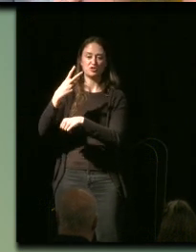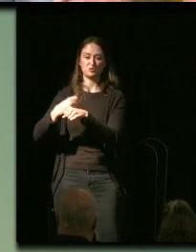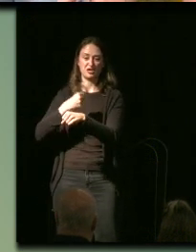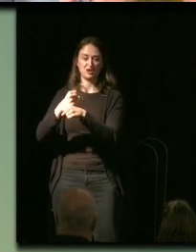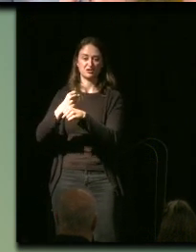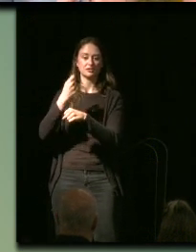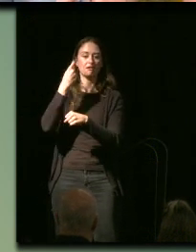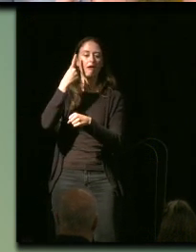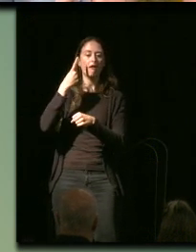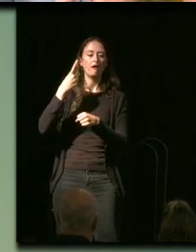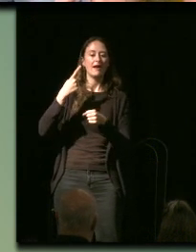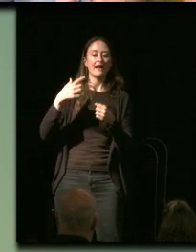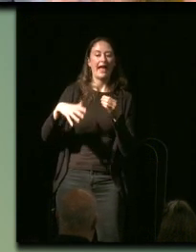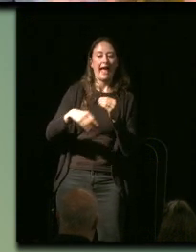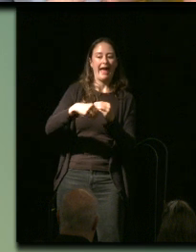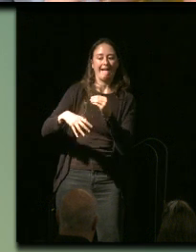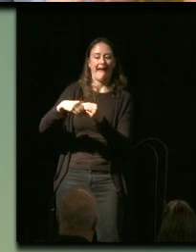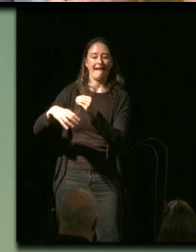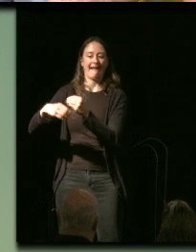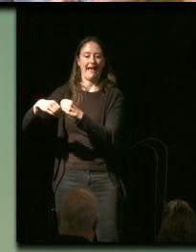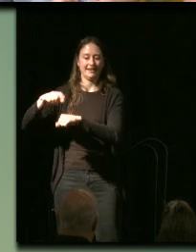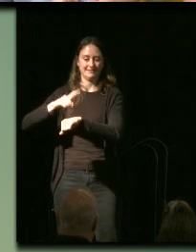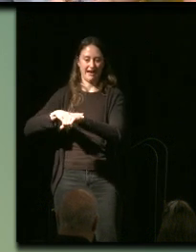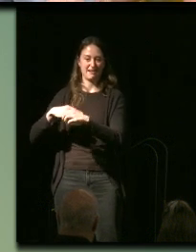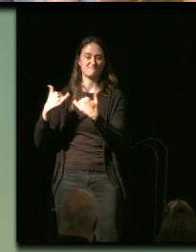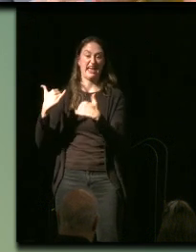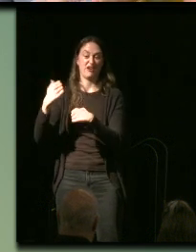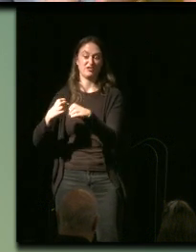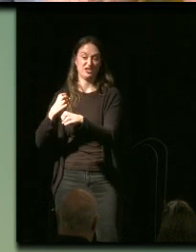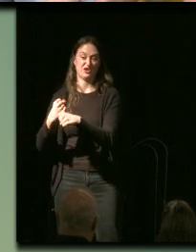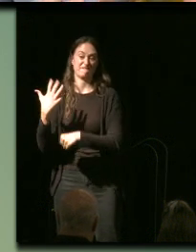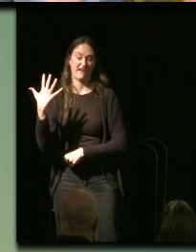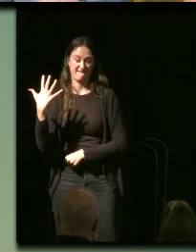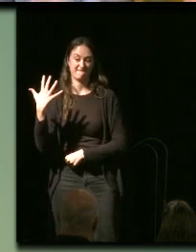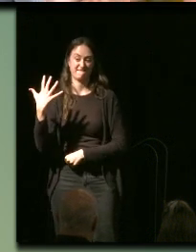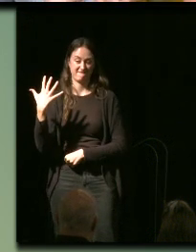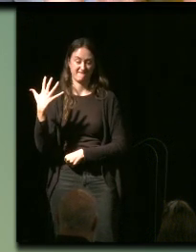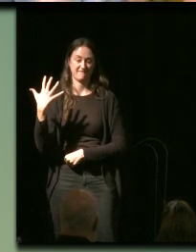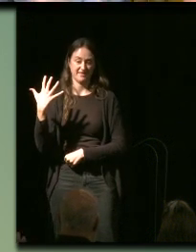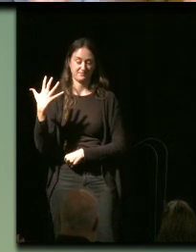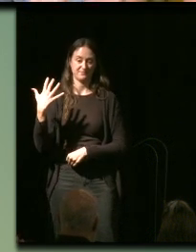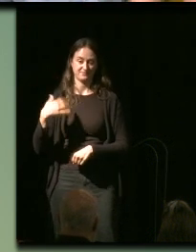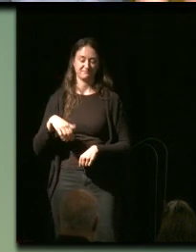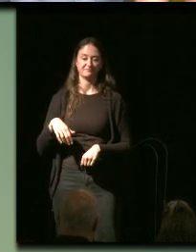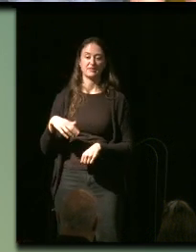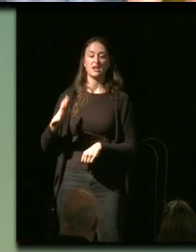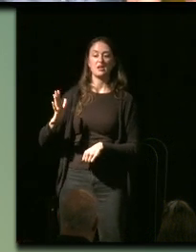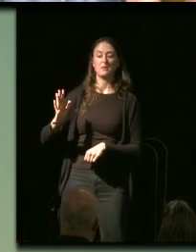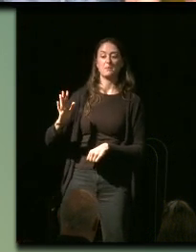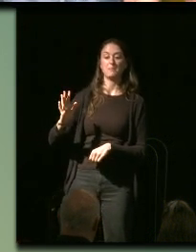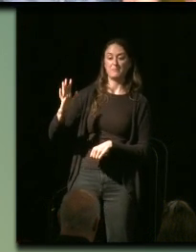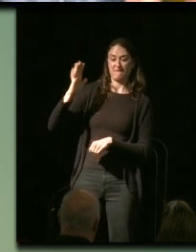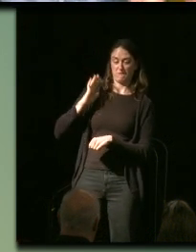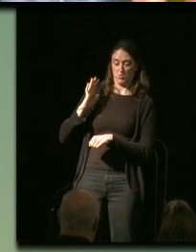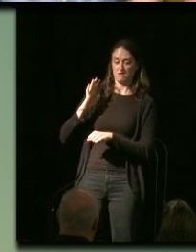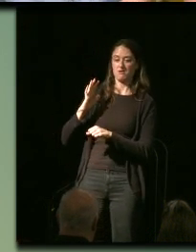year. And originally clinical visits were every 6 months. Now they're every 9